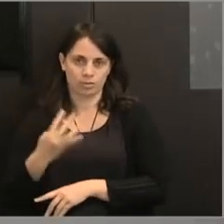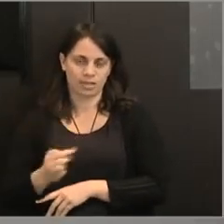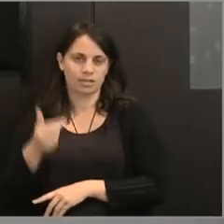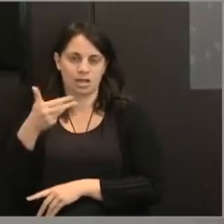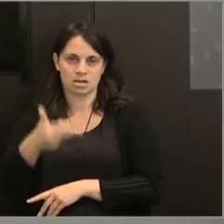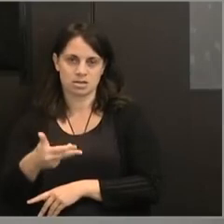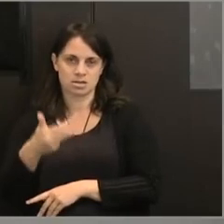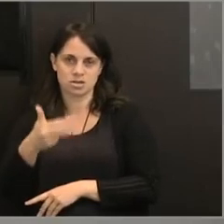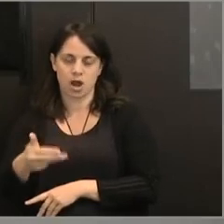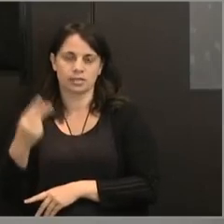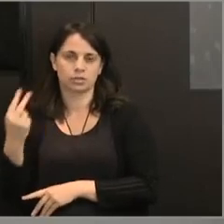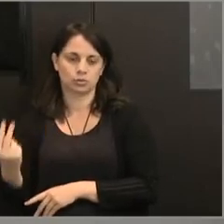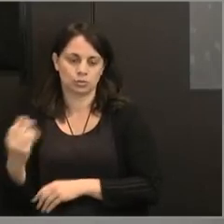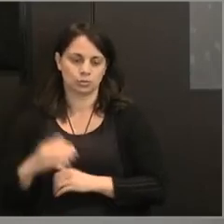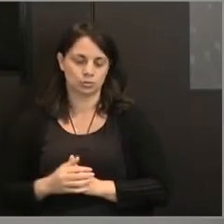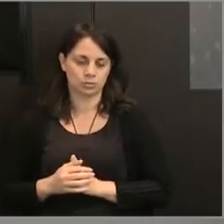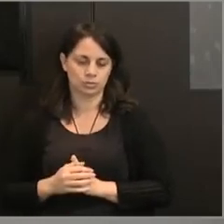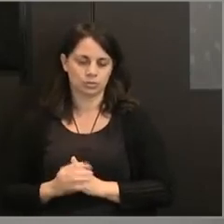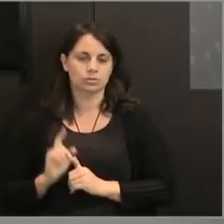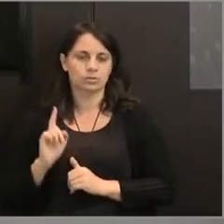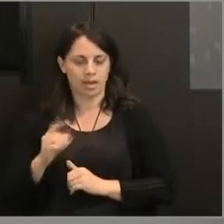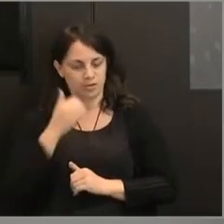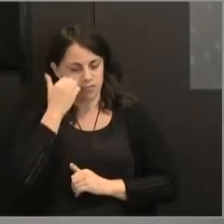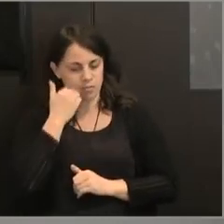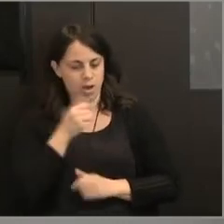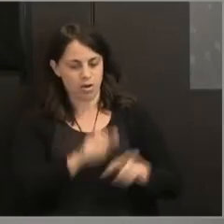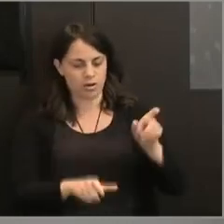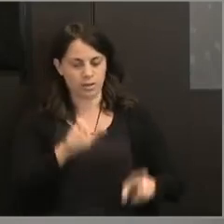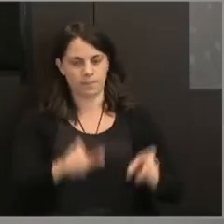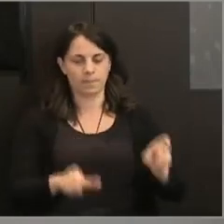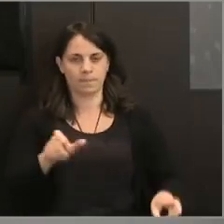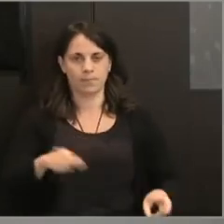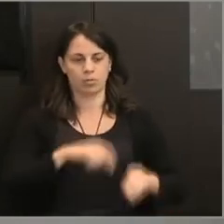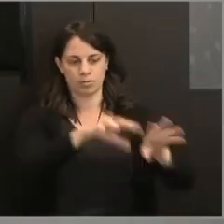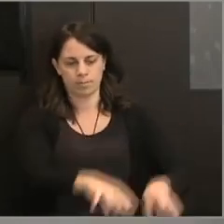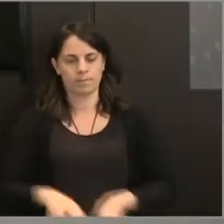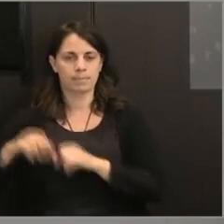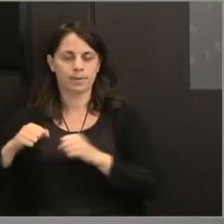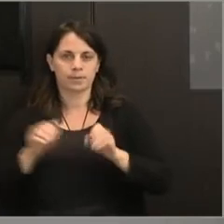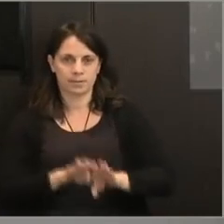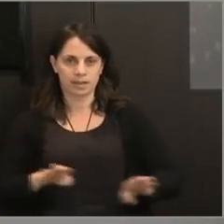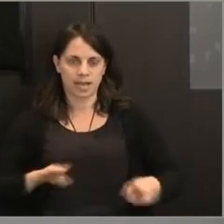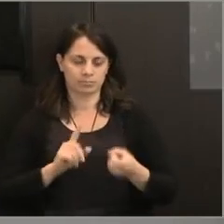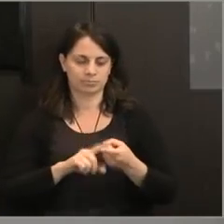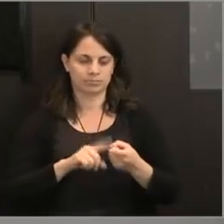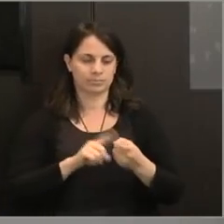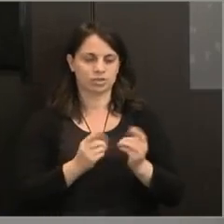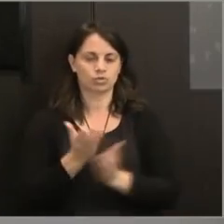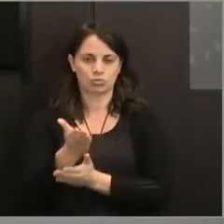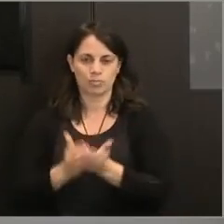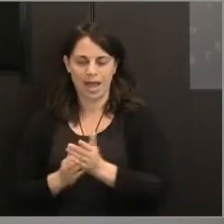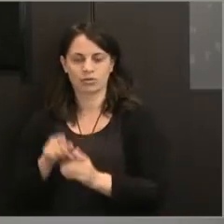1492. However, the dispossession of Māori is part of that wider transnational